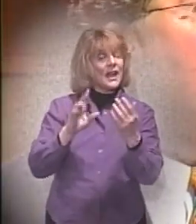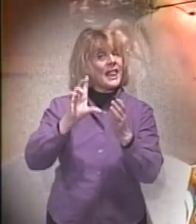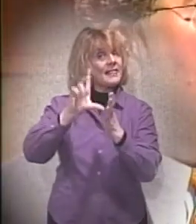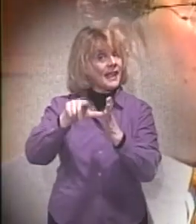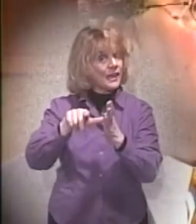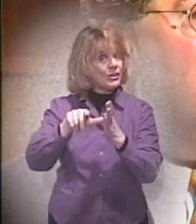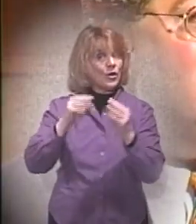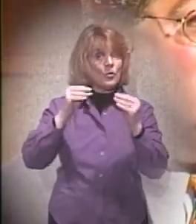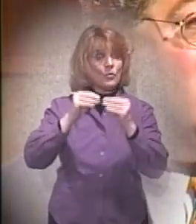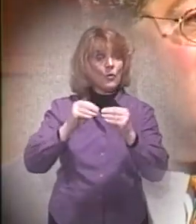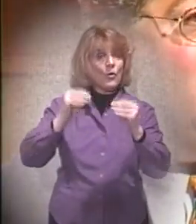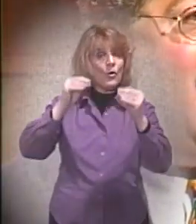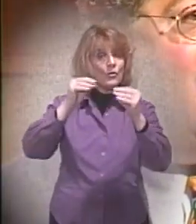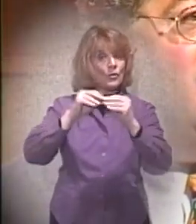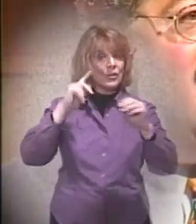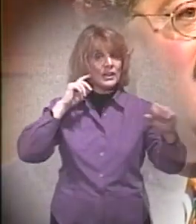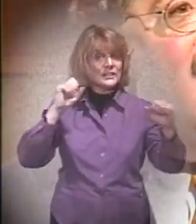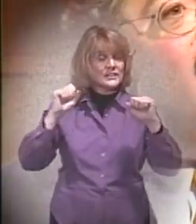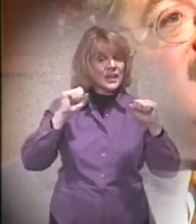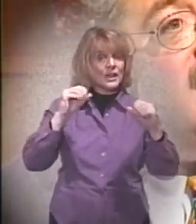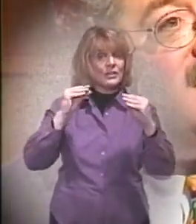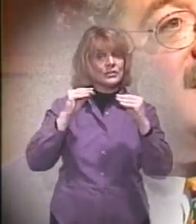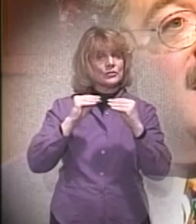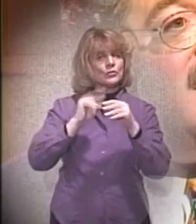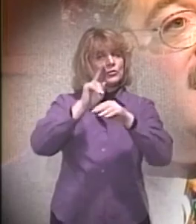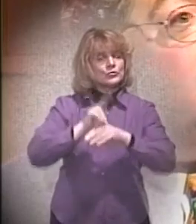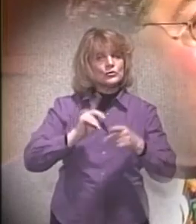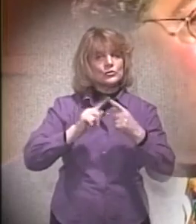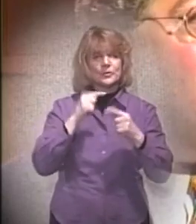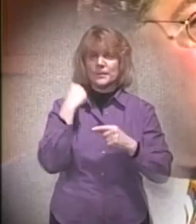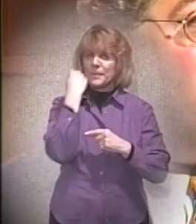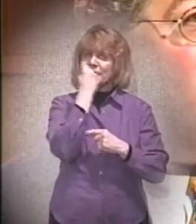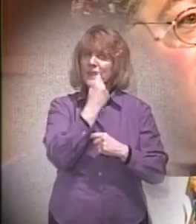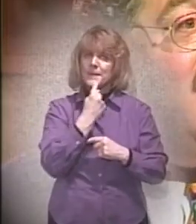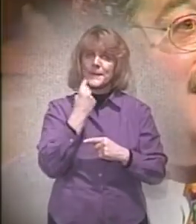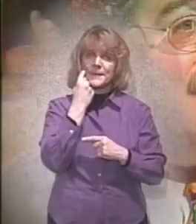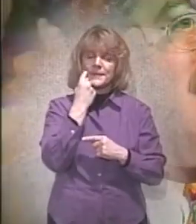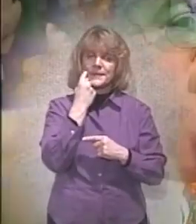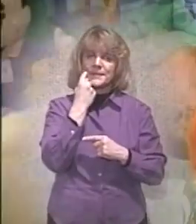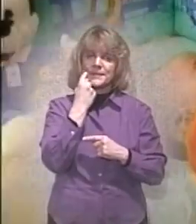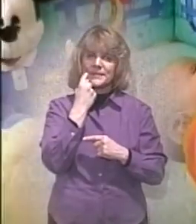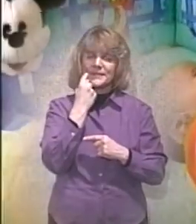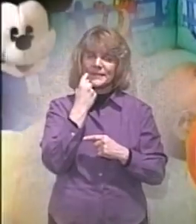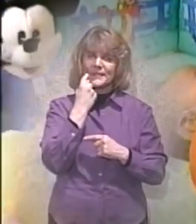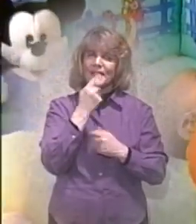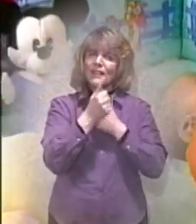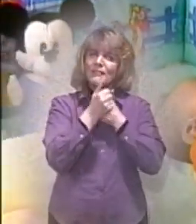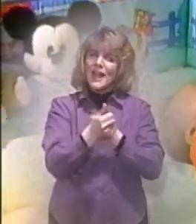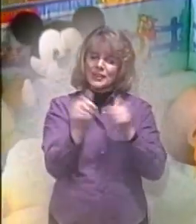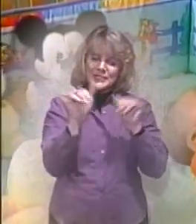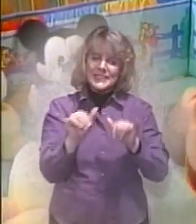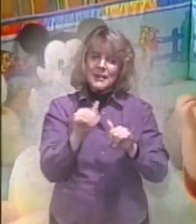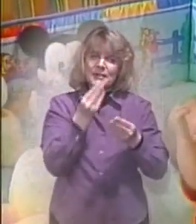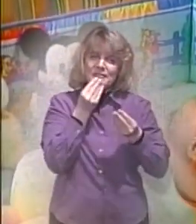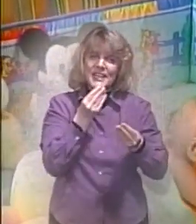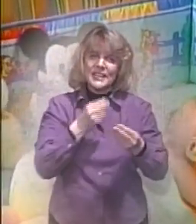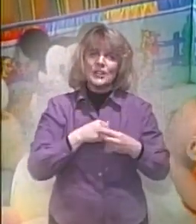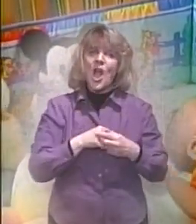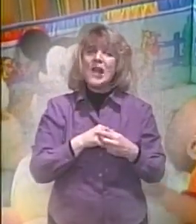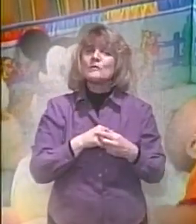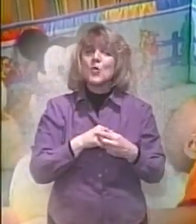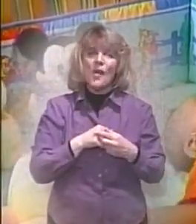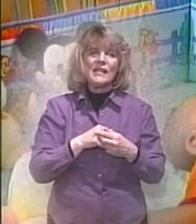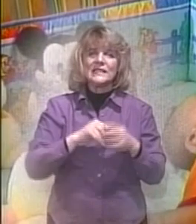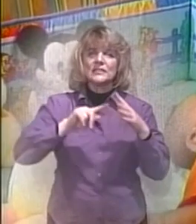sounds as they get more and more used to using their mouths. And what's interesting is this parallels their feeding. And as they're ready to begin